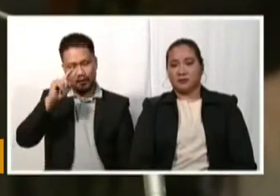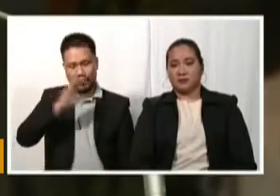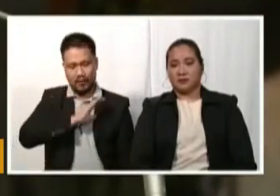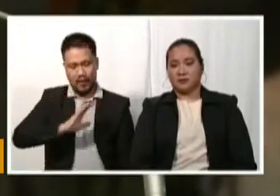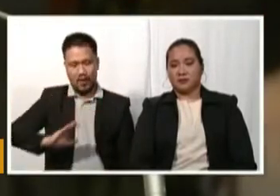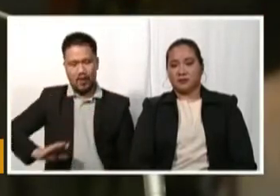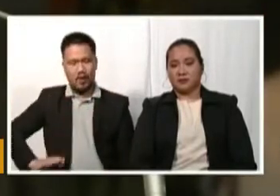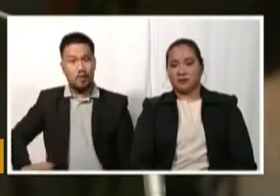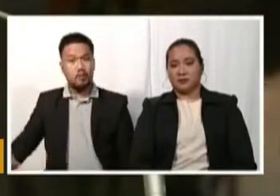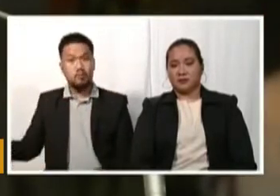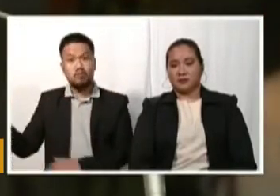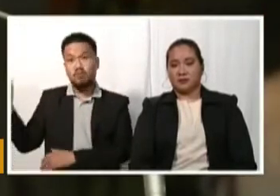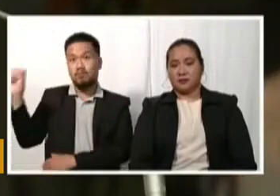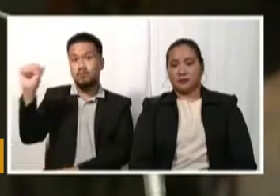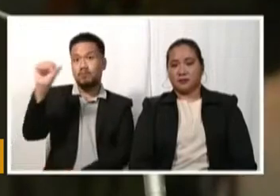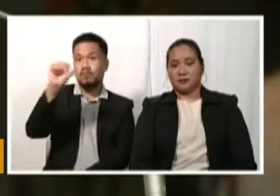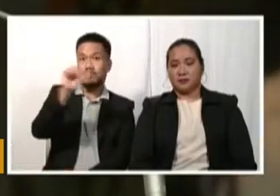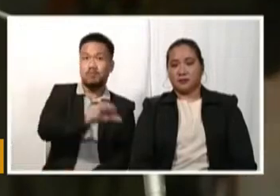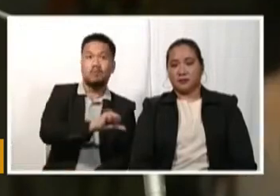has conquered,